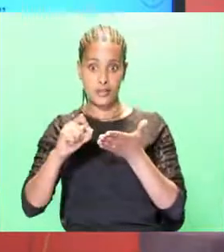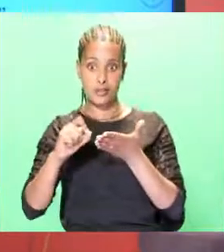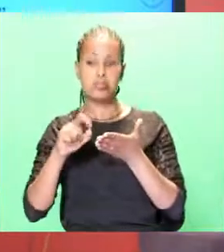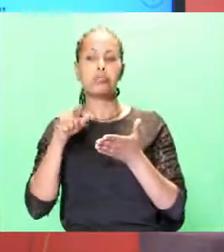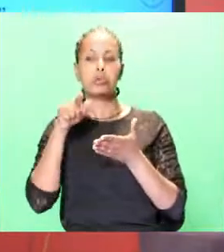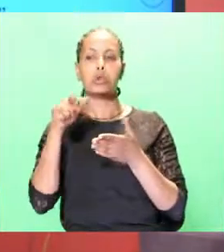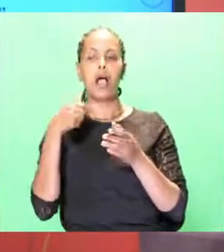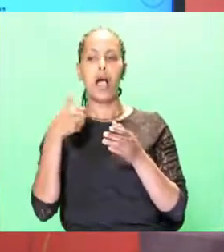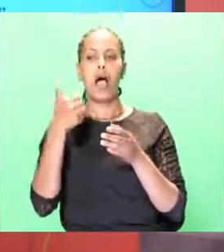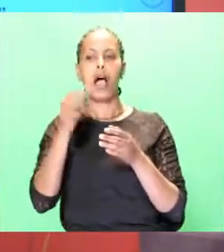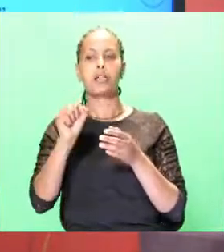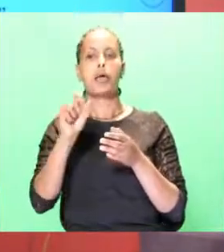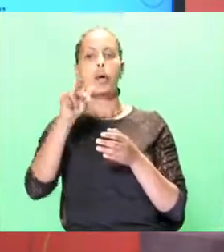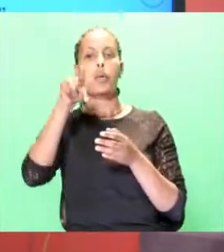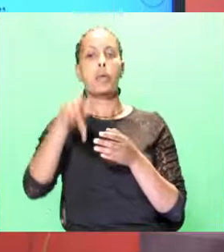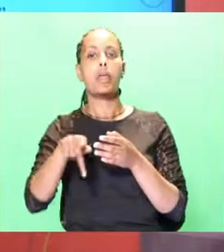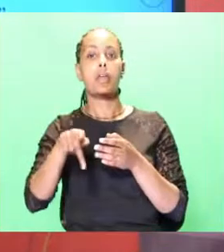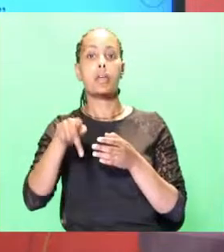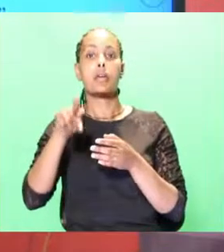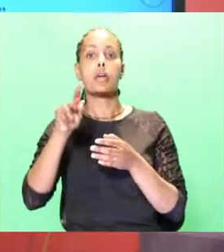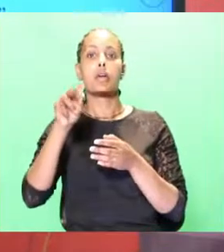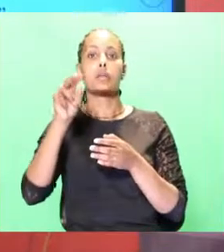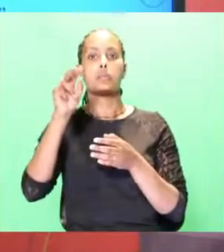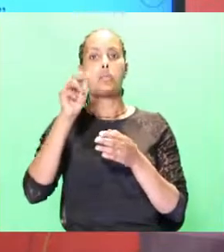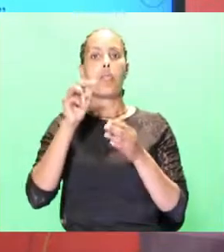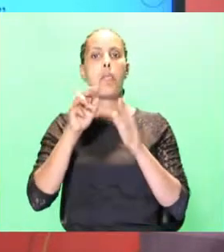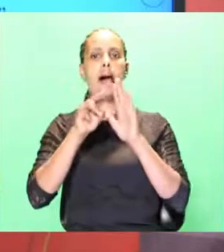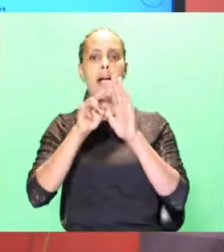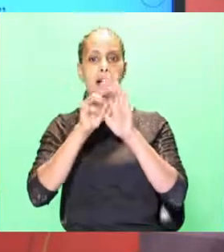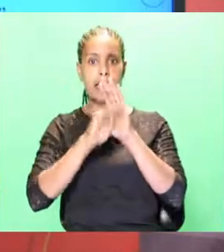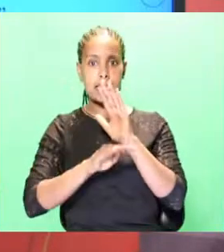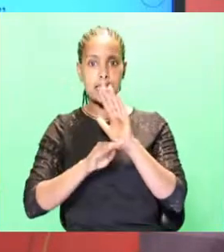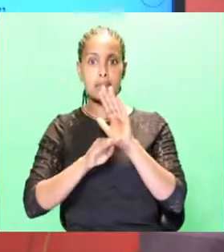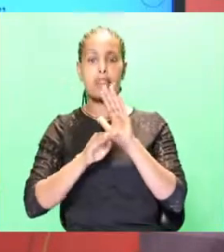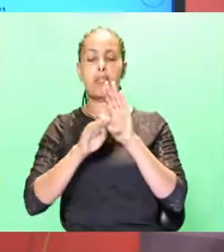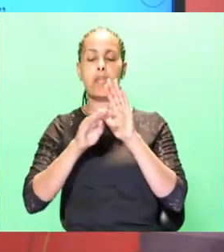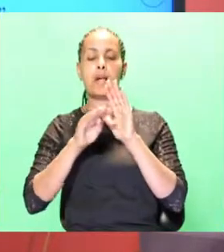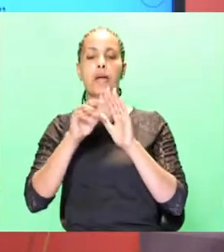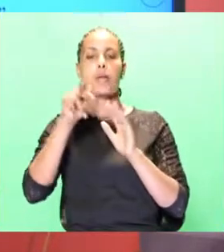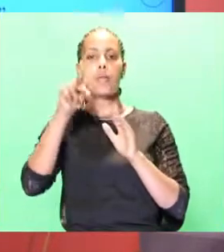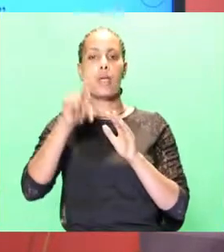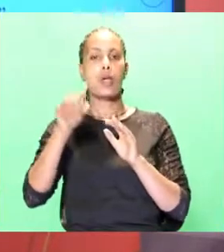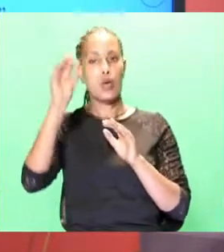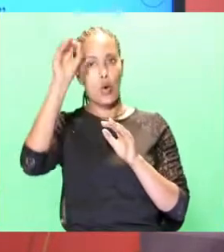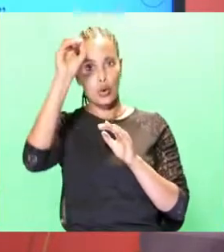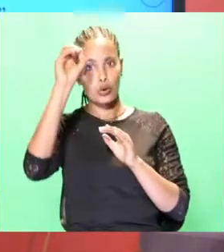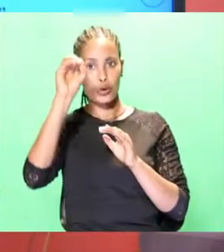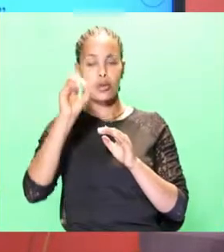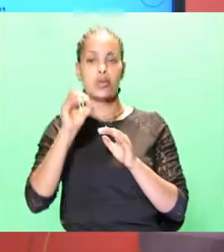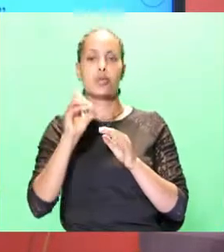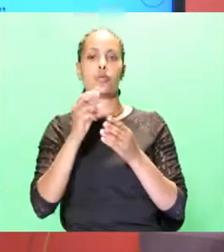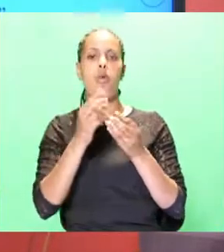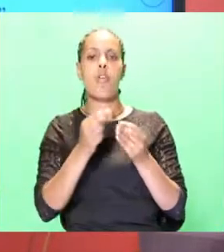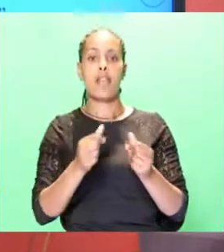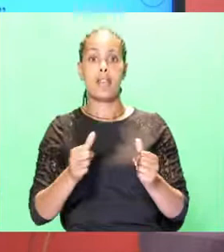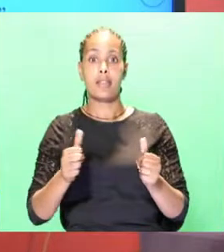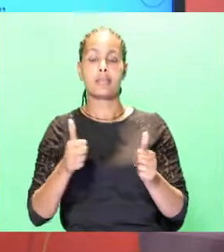as P naught of the solvent minus P of the solution, P naught of the solvent